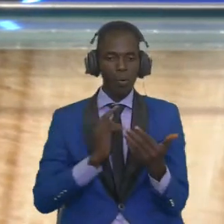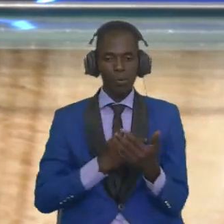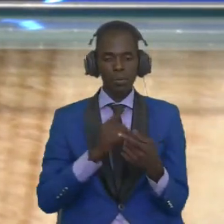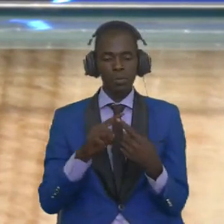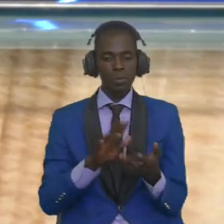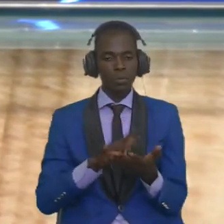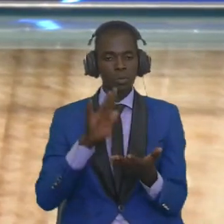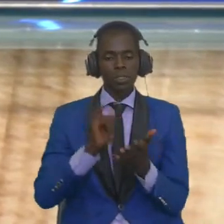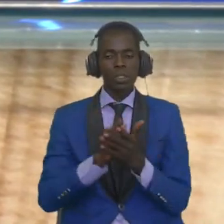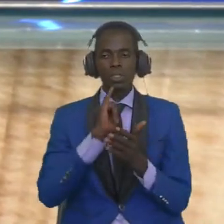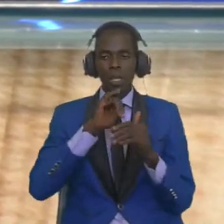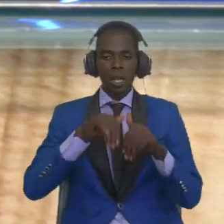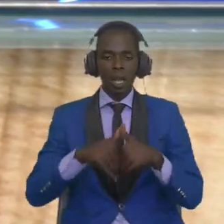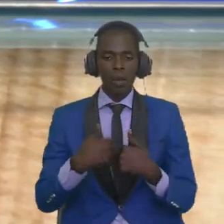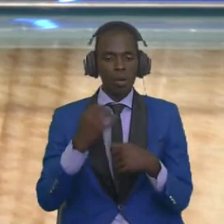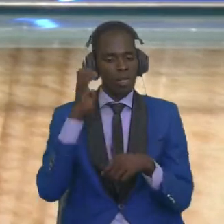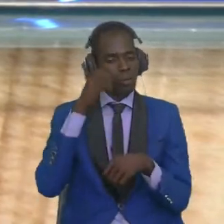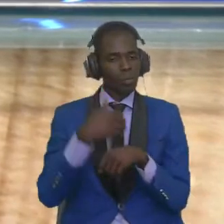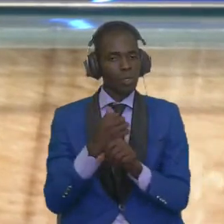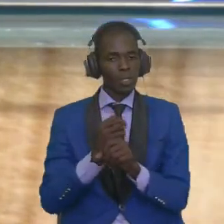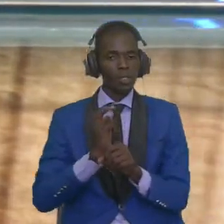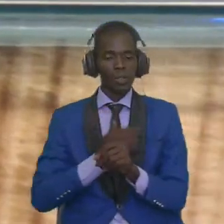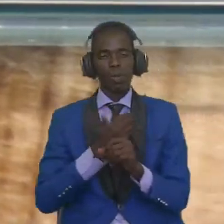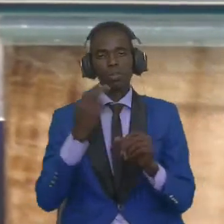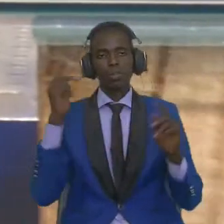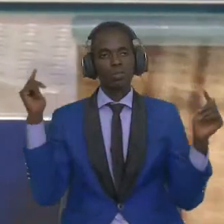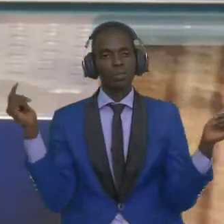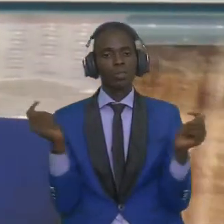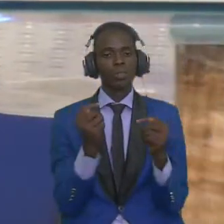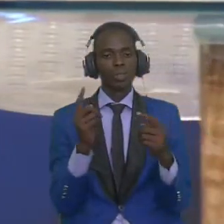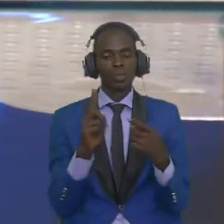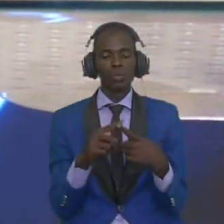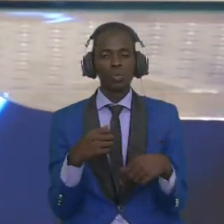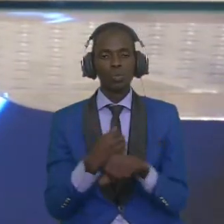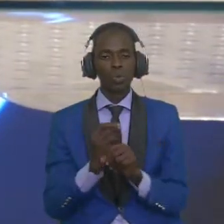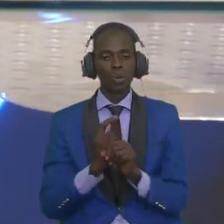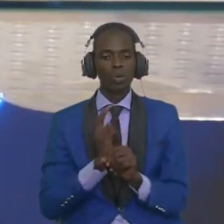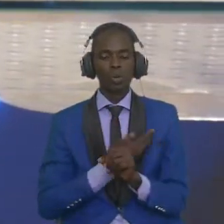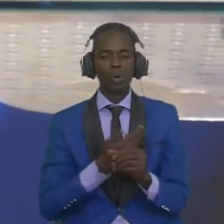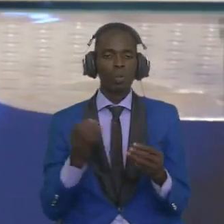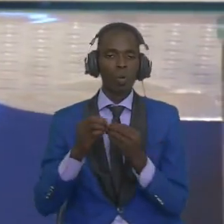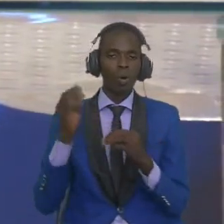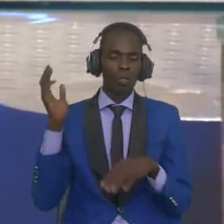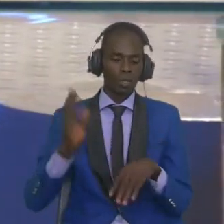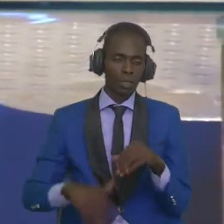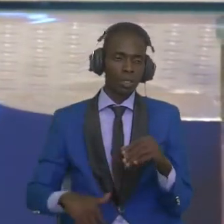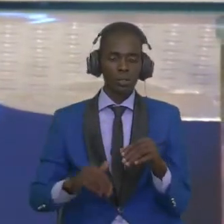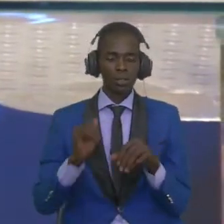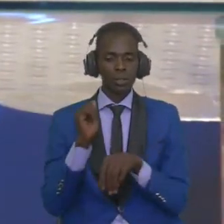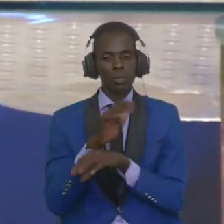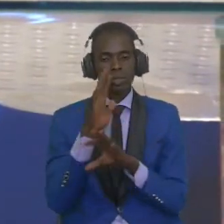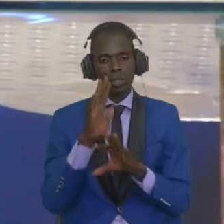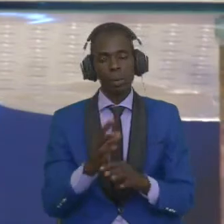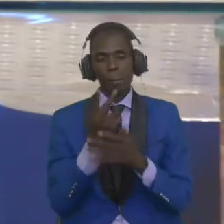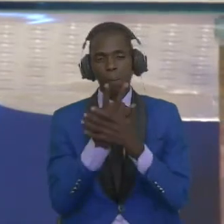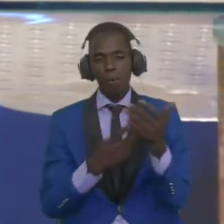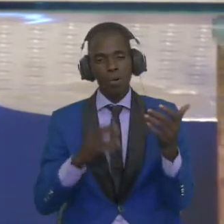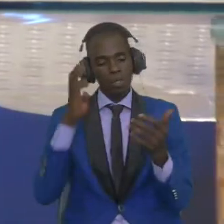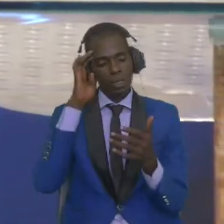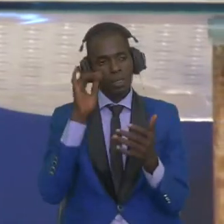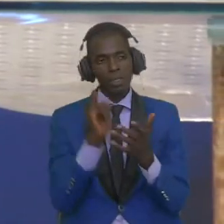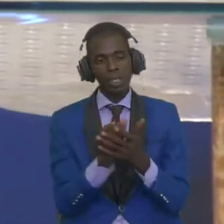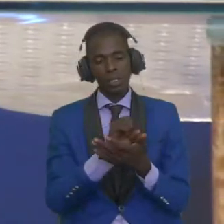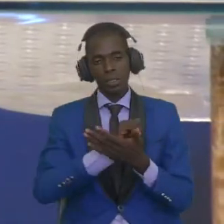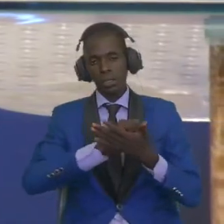us triumphant, that's how he makes us to be more than a conqueror. It says, for both he that sanctifieth